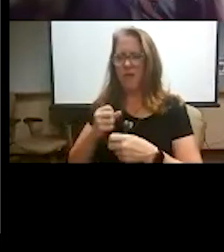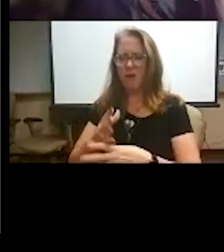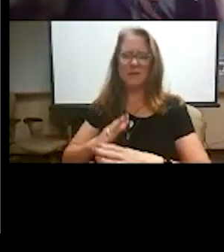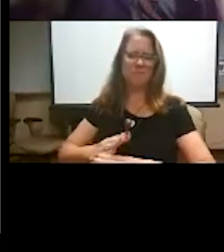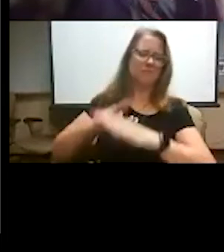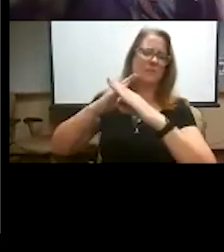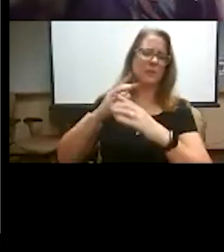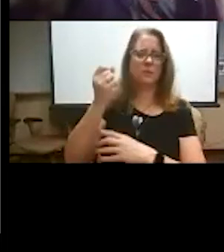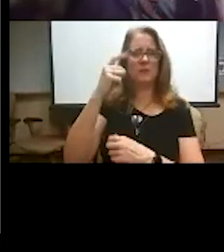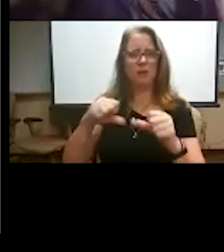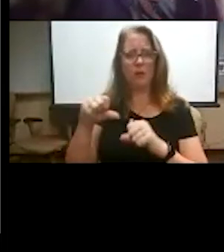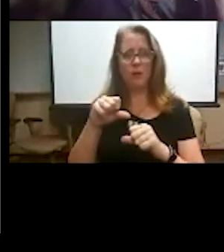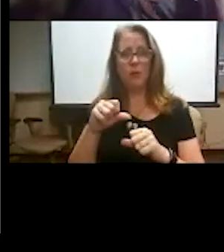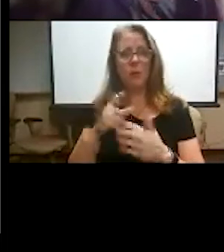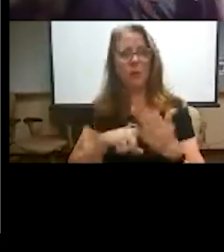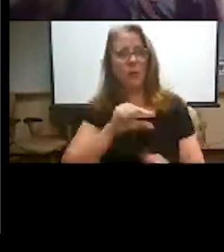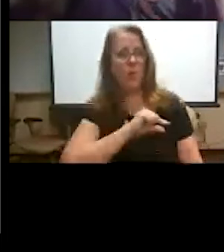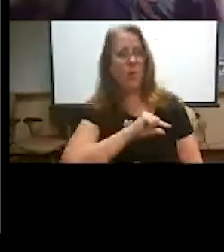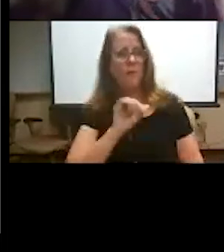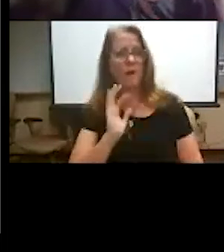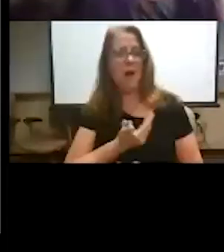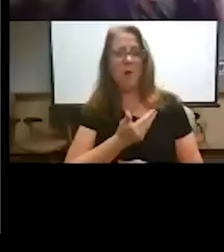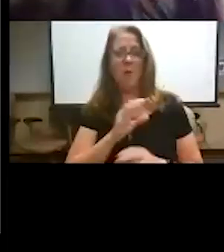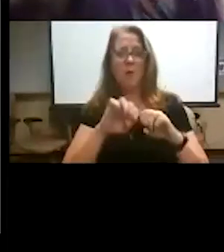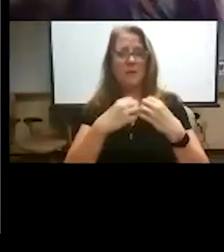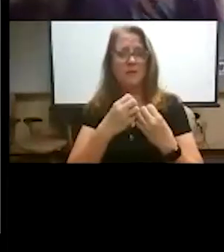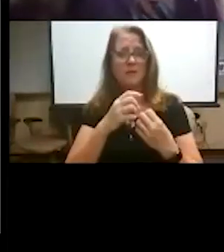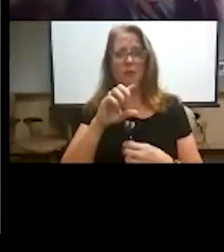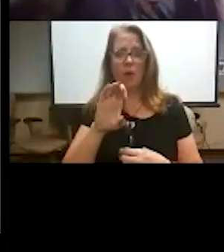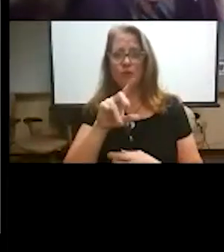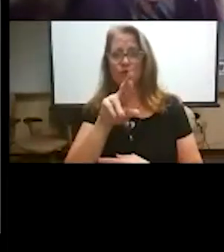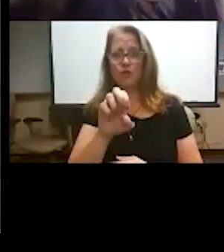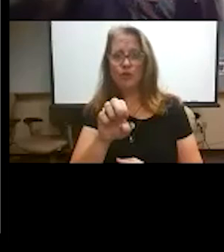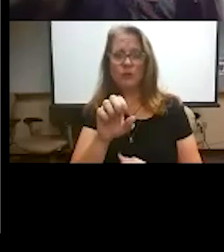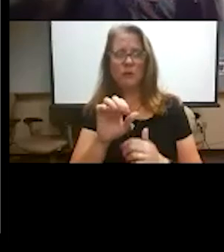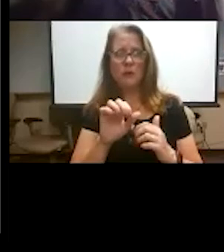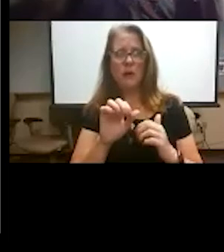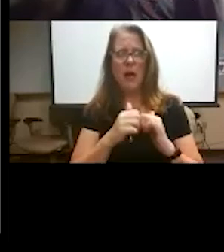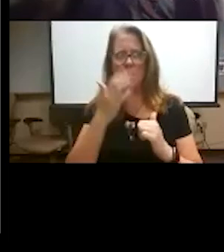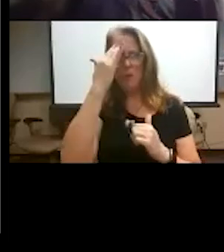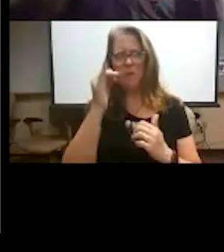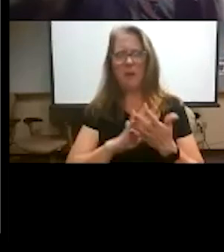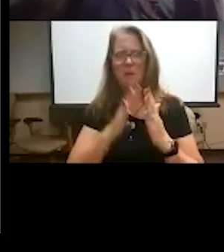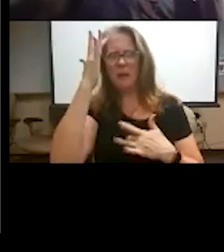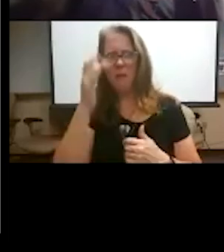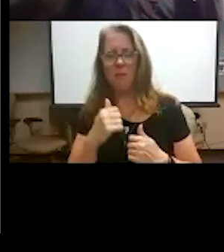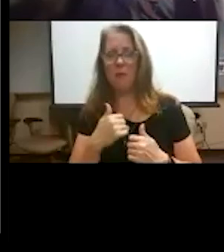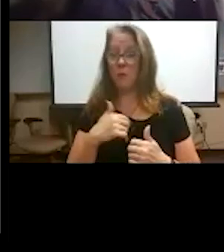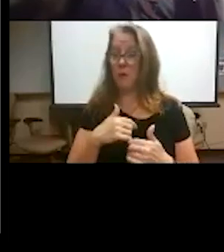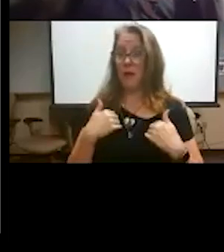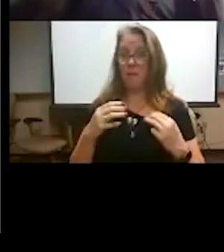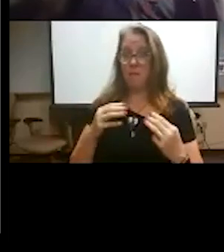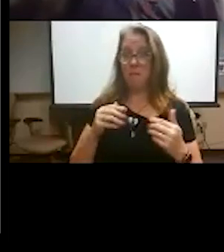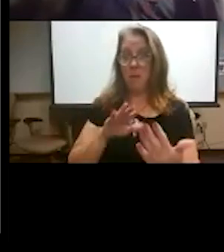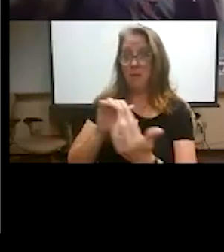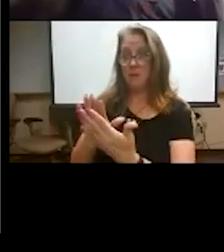the quality and nature of our organizational culture? How do we know if we're becoming ill? Do we have methods to teach, learn,